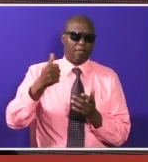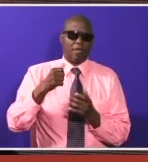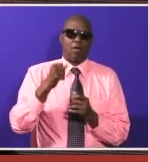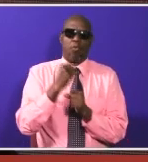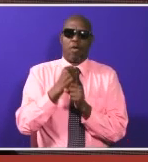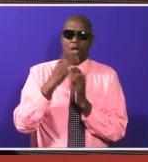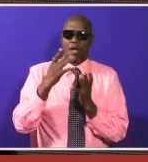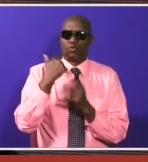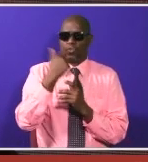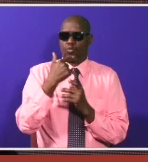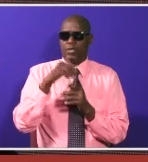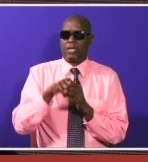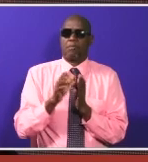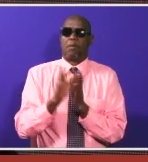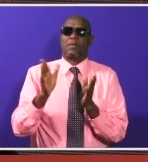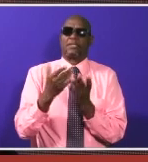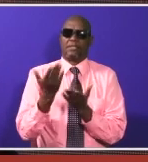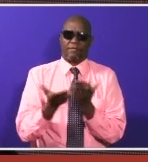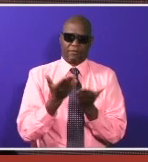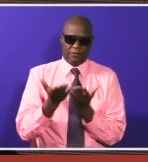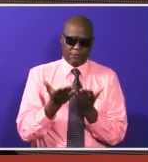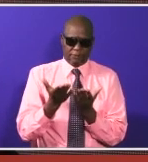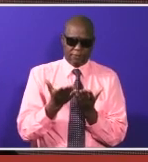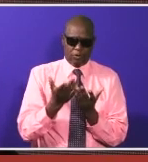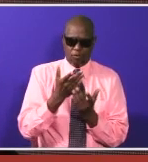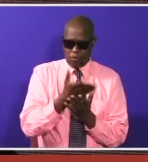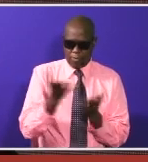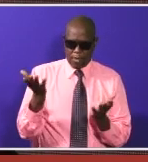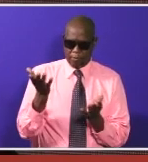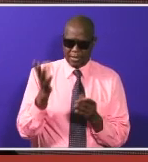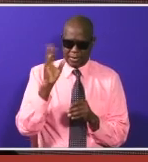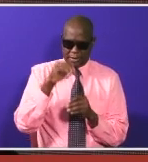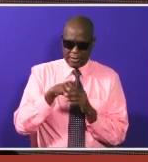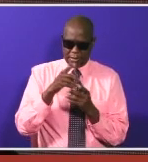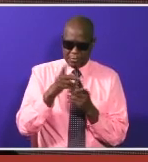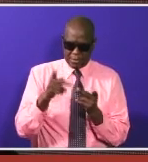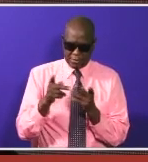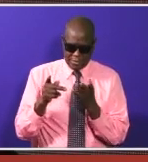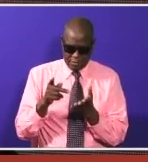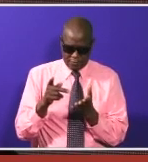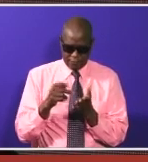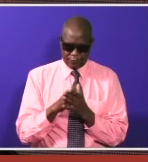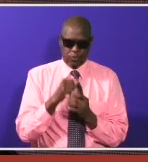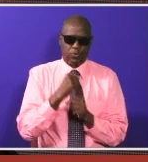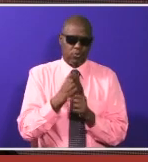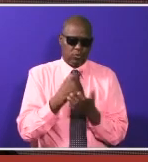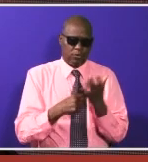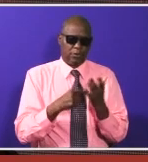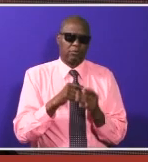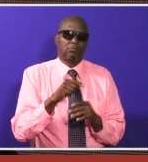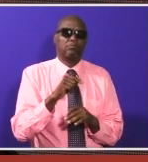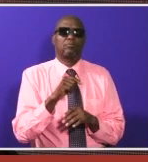but who are in the public service. Yeah. So for them, because they are already in place, what they will do is to request for review of